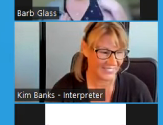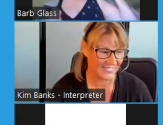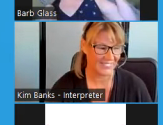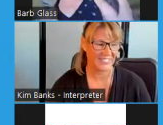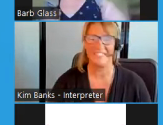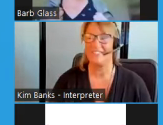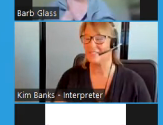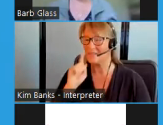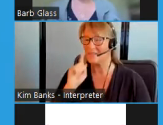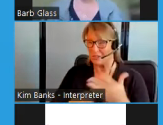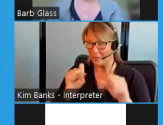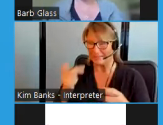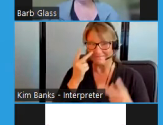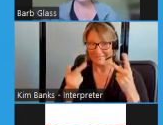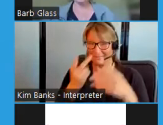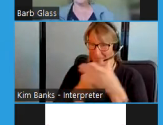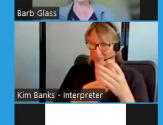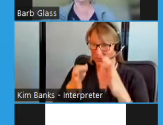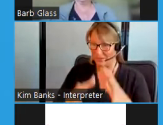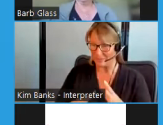sure that we're good. All right.